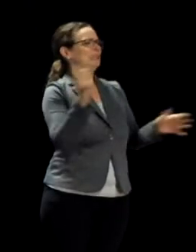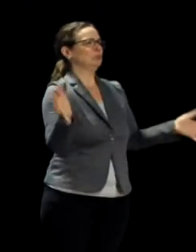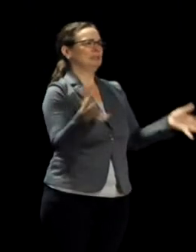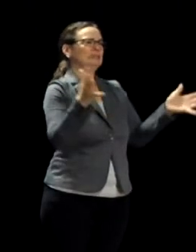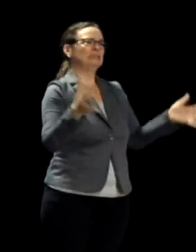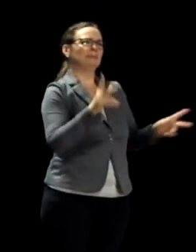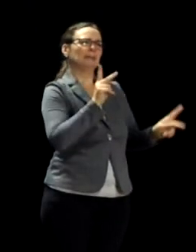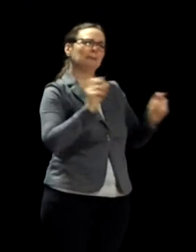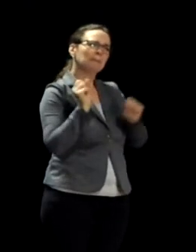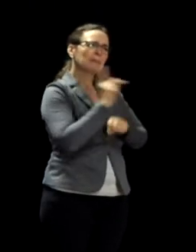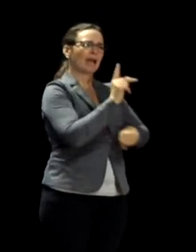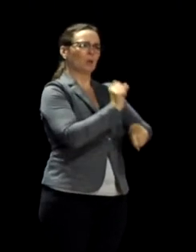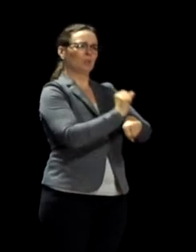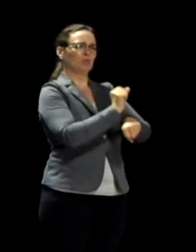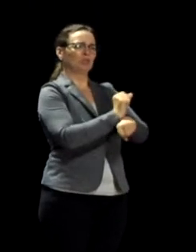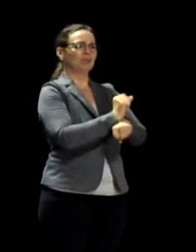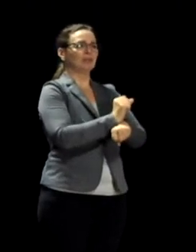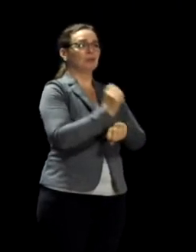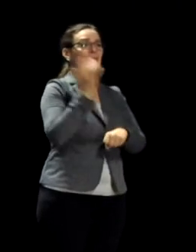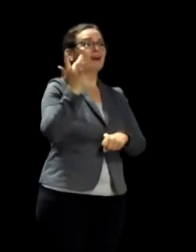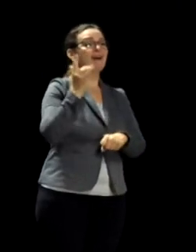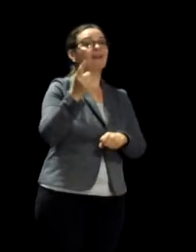are spending money as well. So